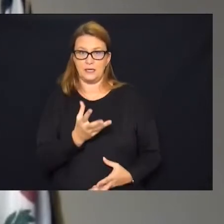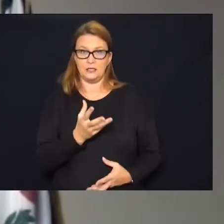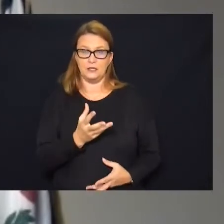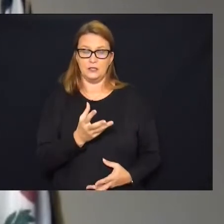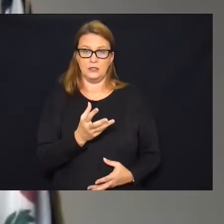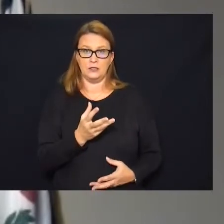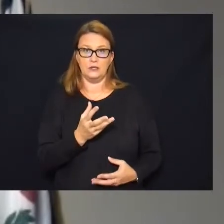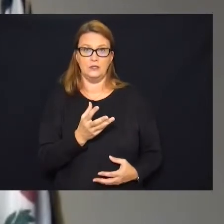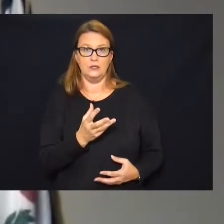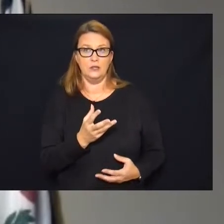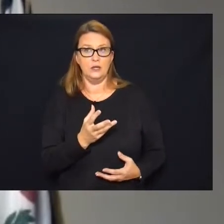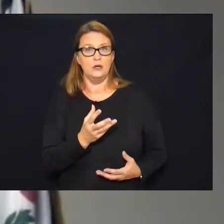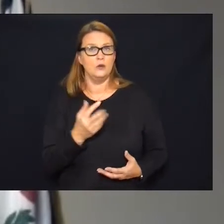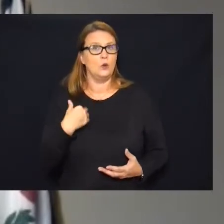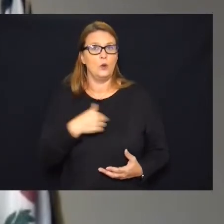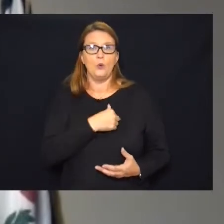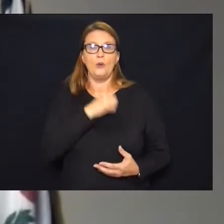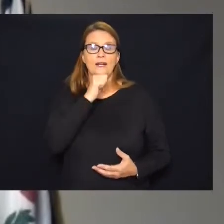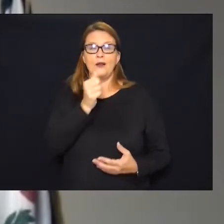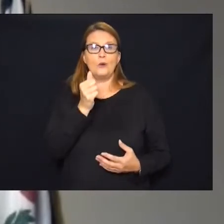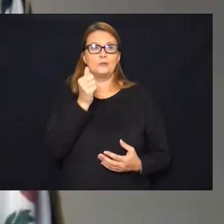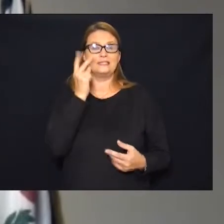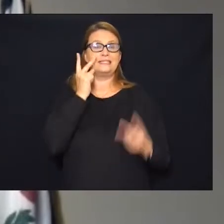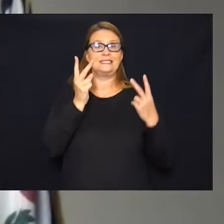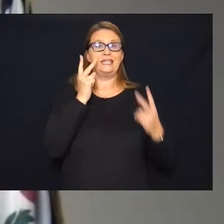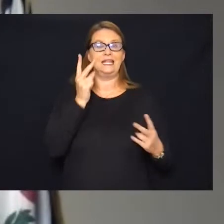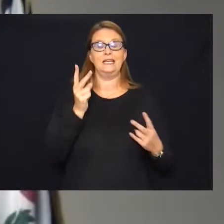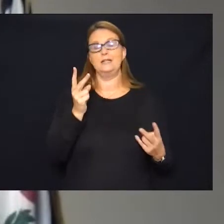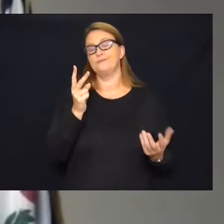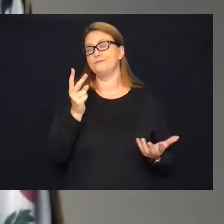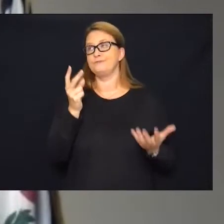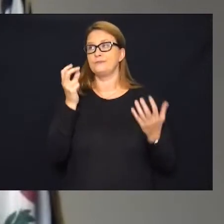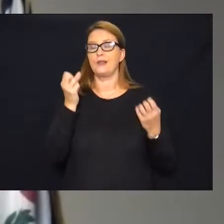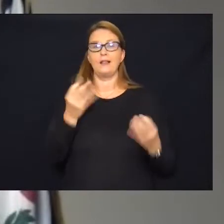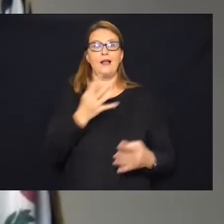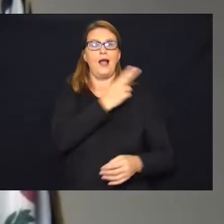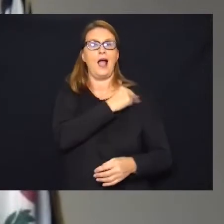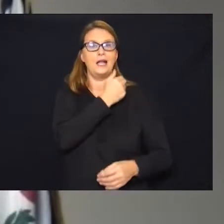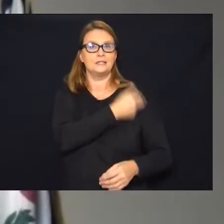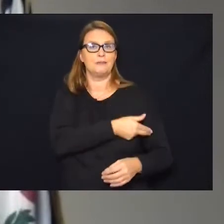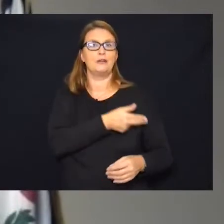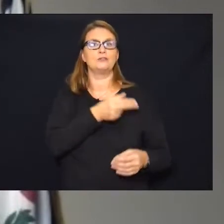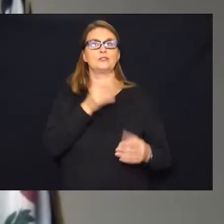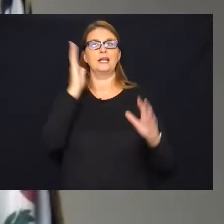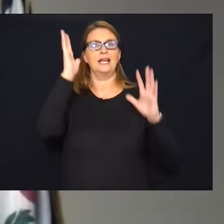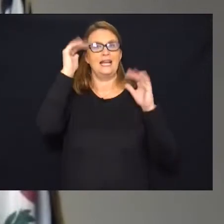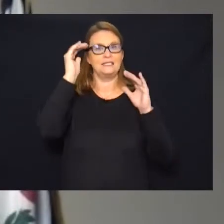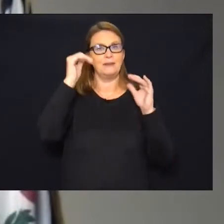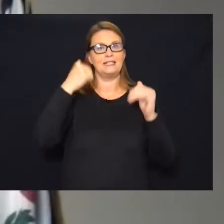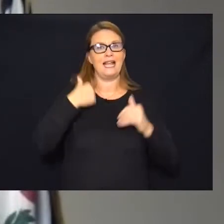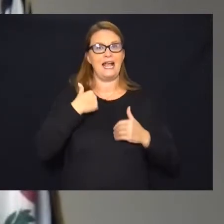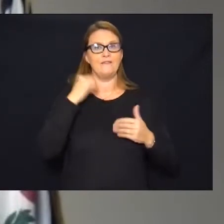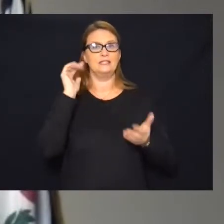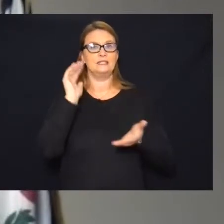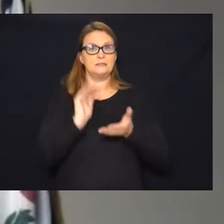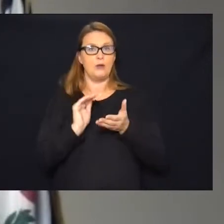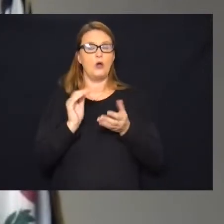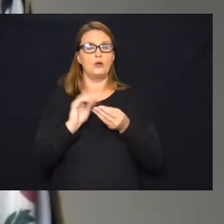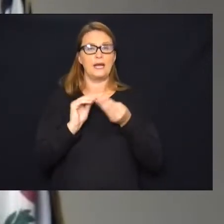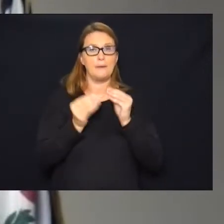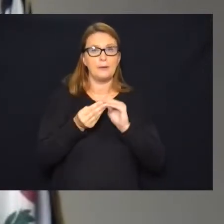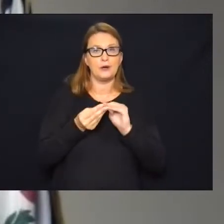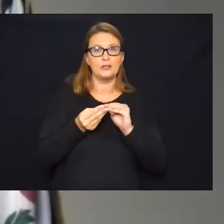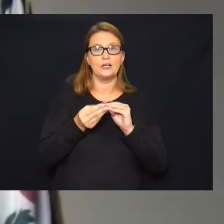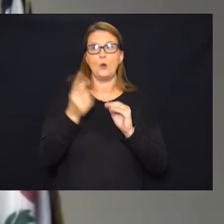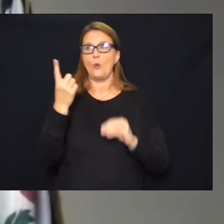age of the patient in the hospitals. Hospitals, especially smaller hospitals that have small numbers of cases, maybe one